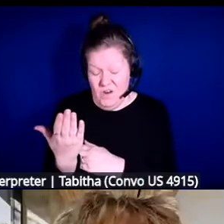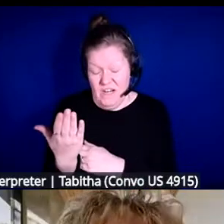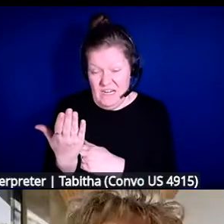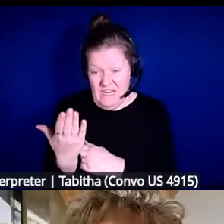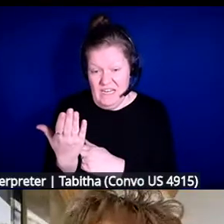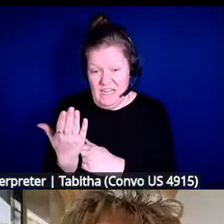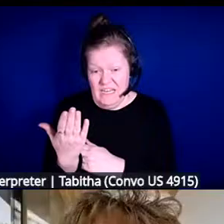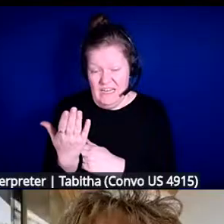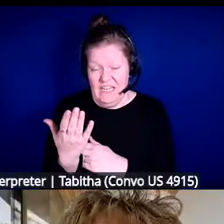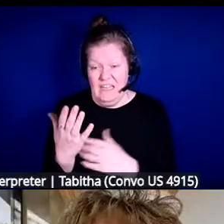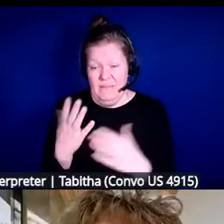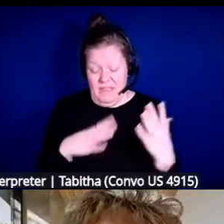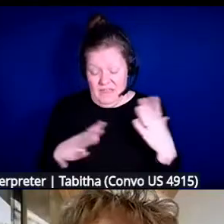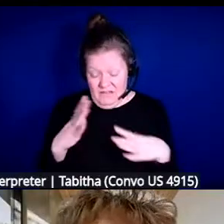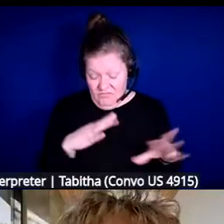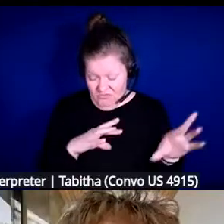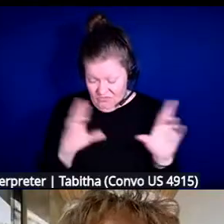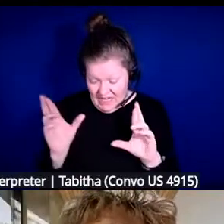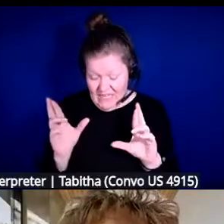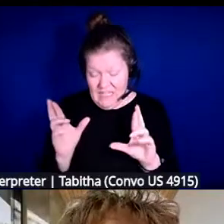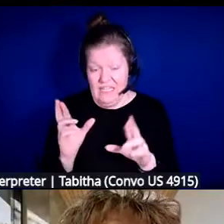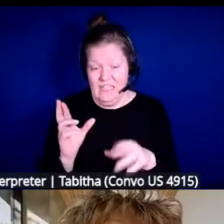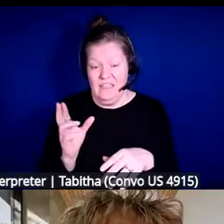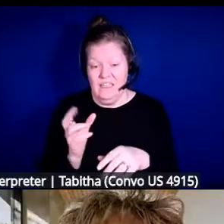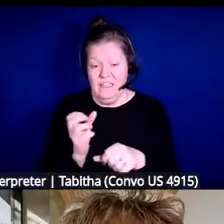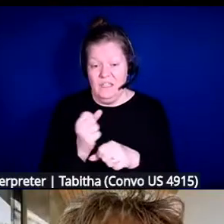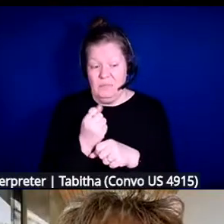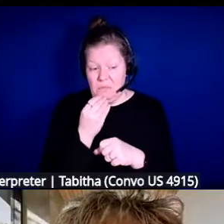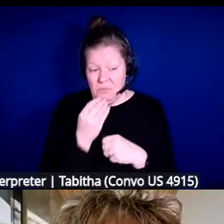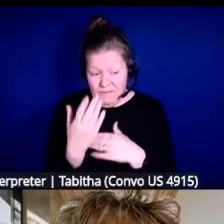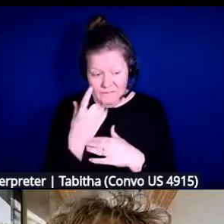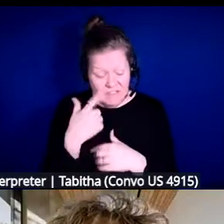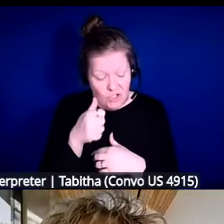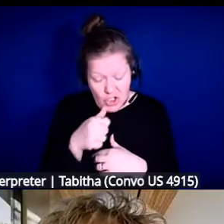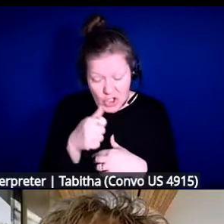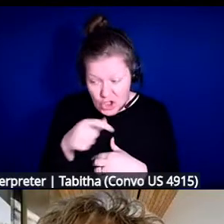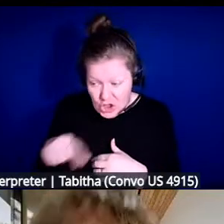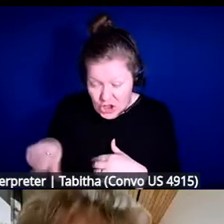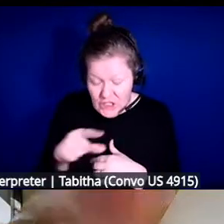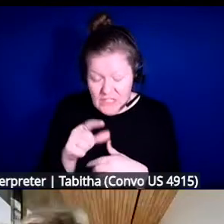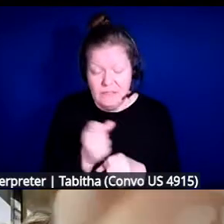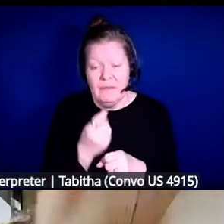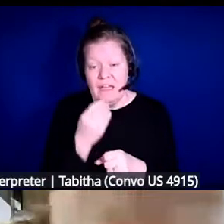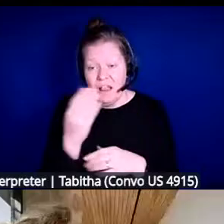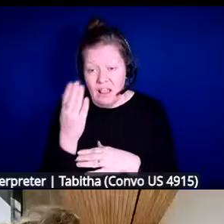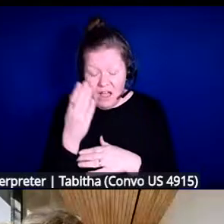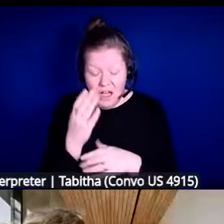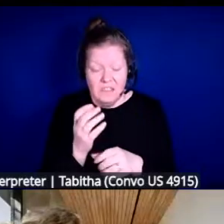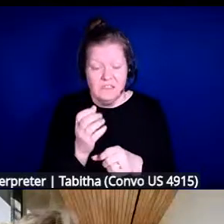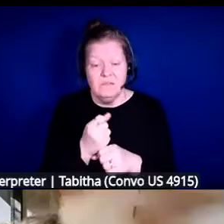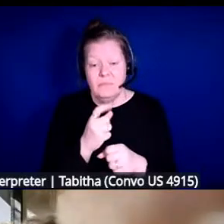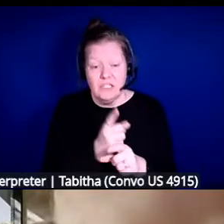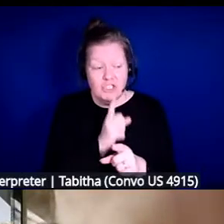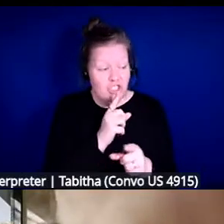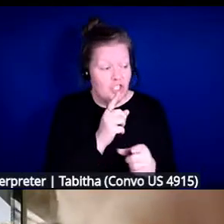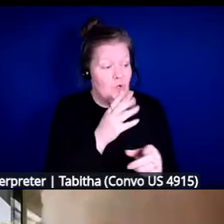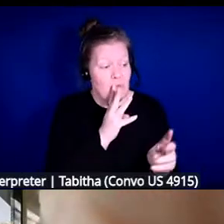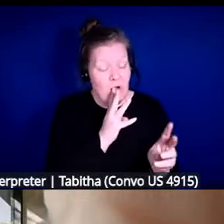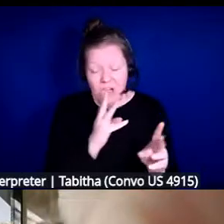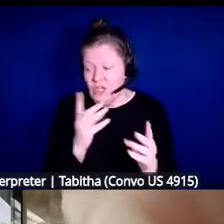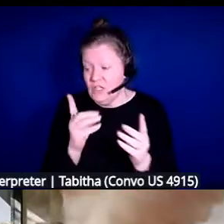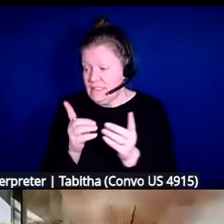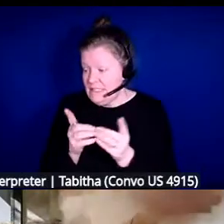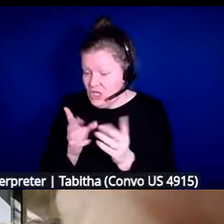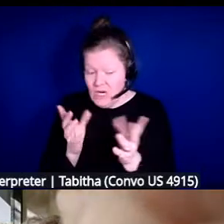get myself ready, make the girls something to eat, make lunch, make sure I got water, dessert,